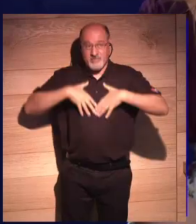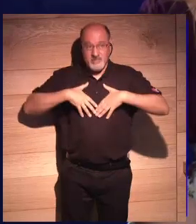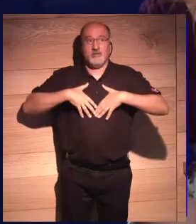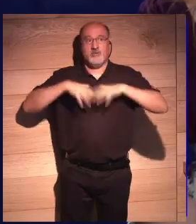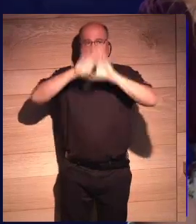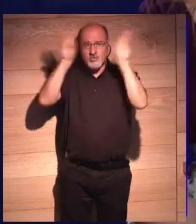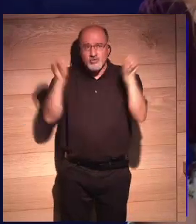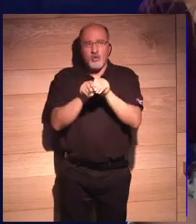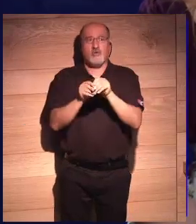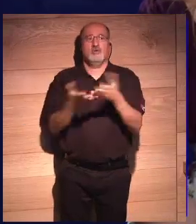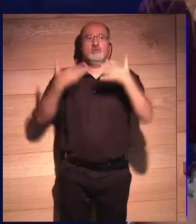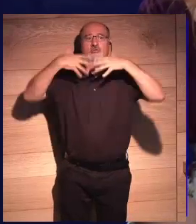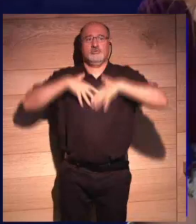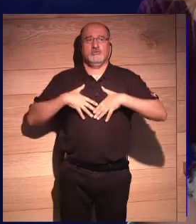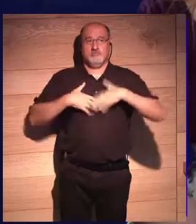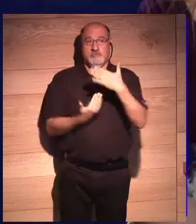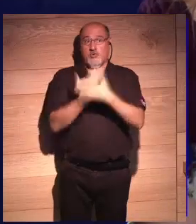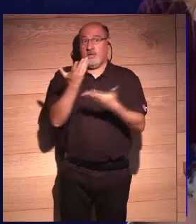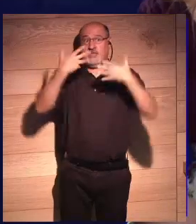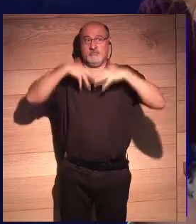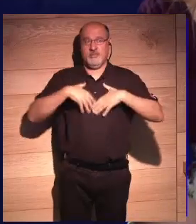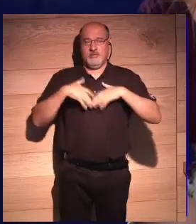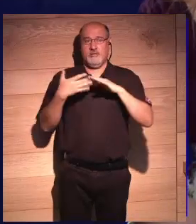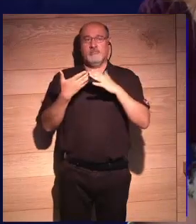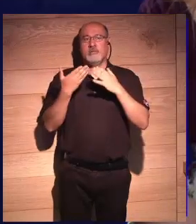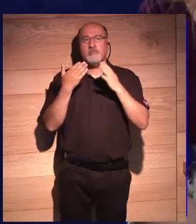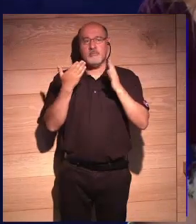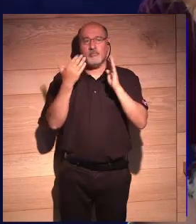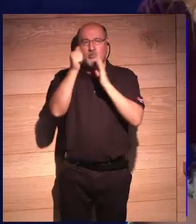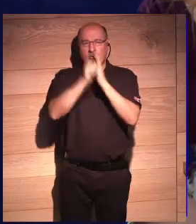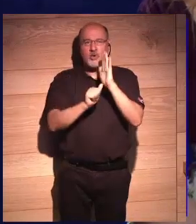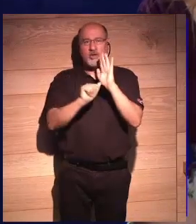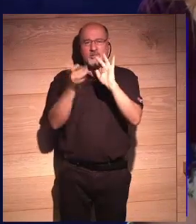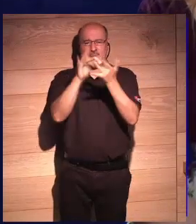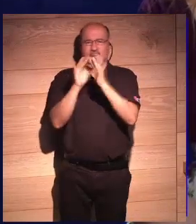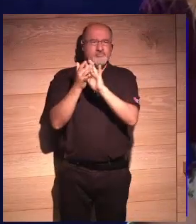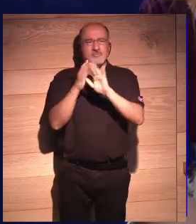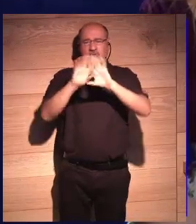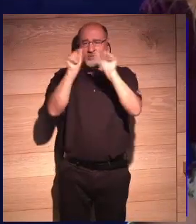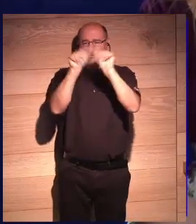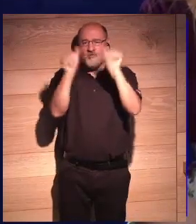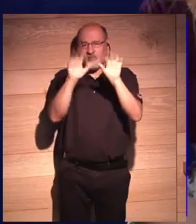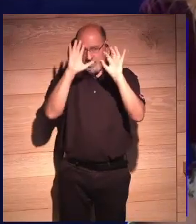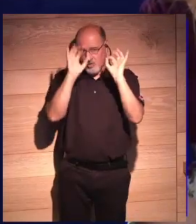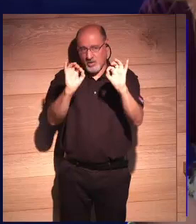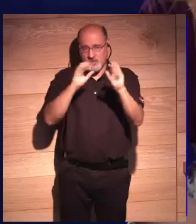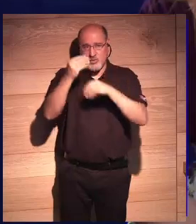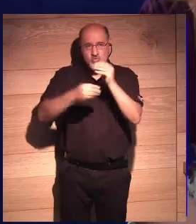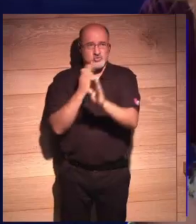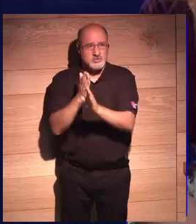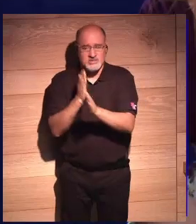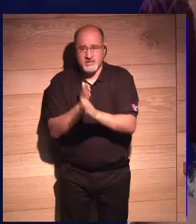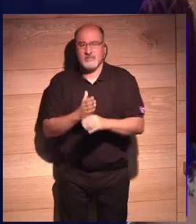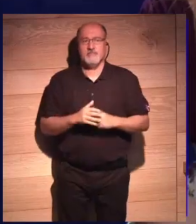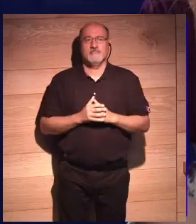not only in VR, it's in absolutely everything. So eventually we live surrounded by interfaces, and we need to design them on a logic